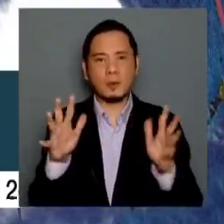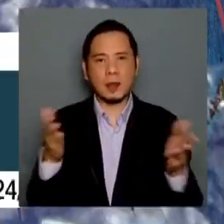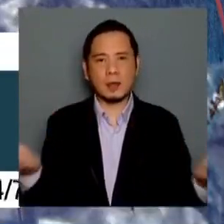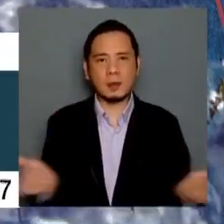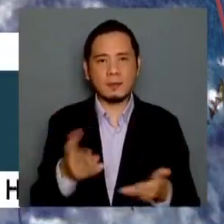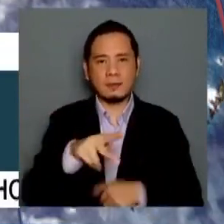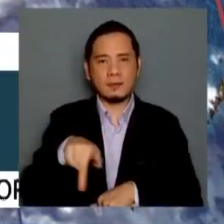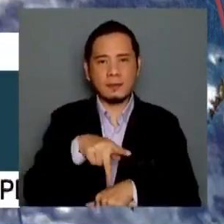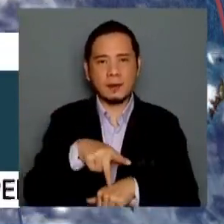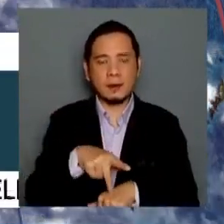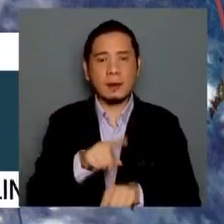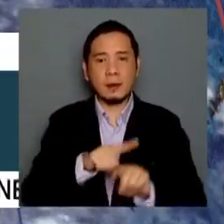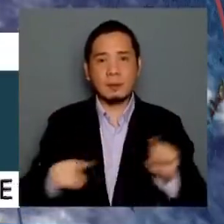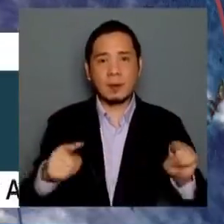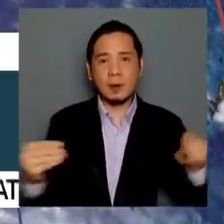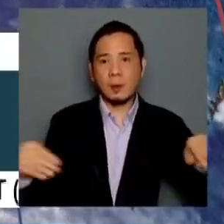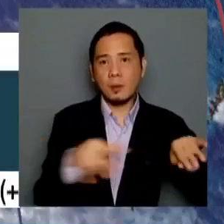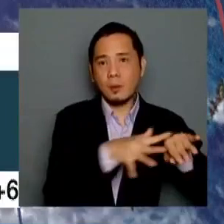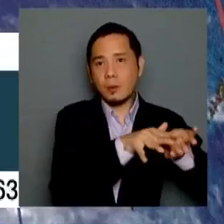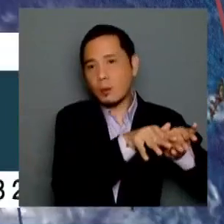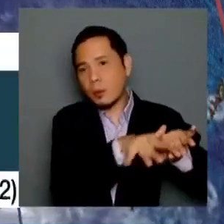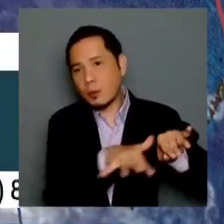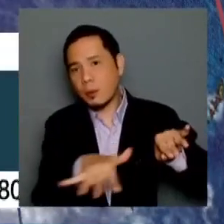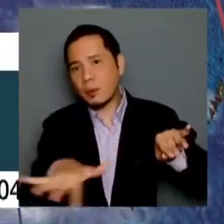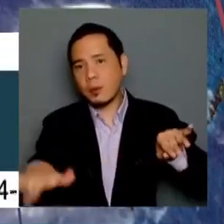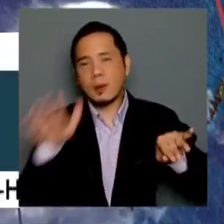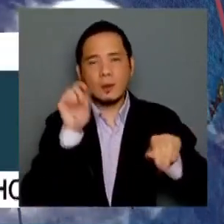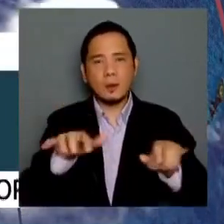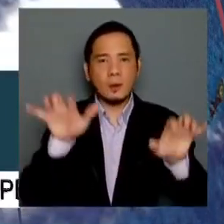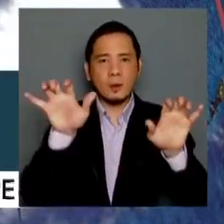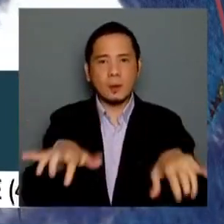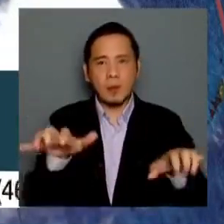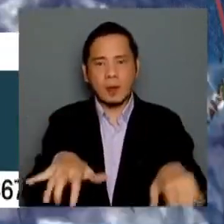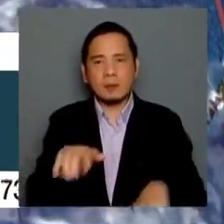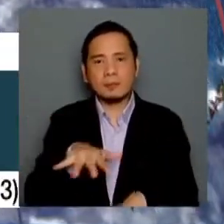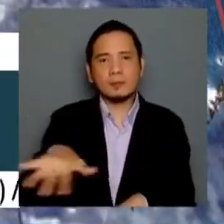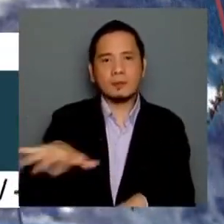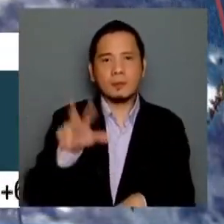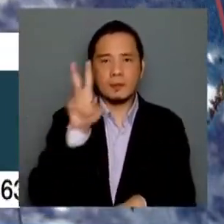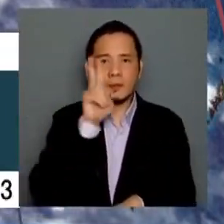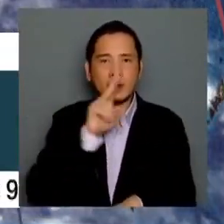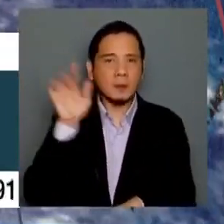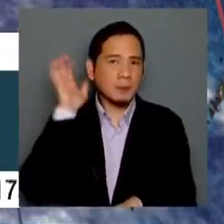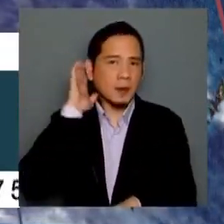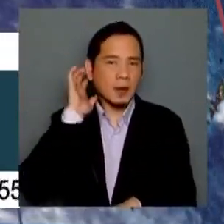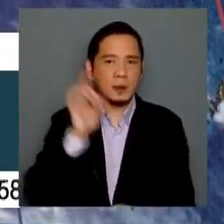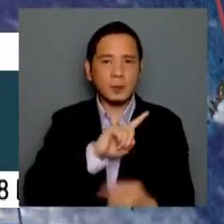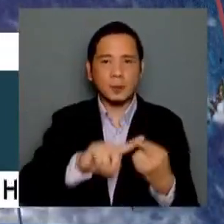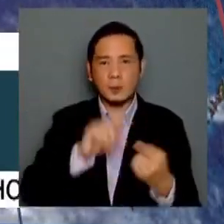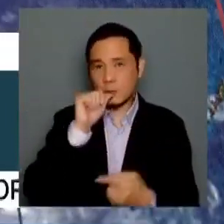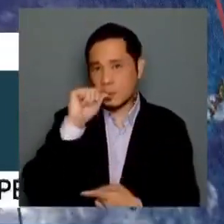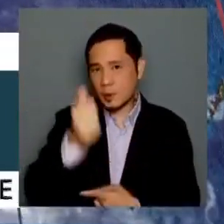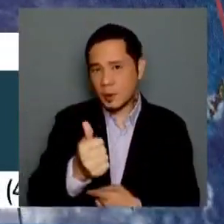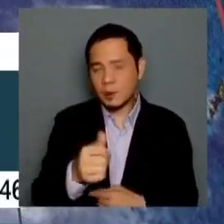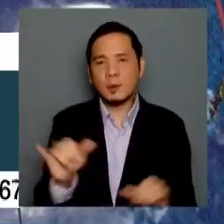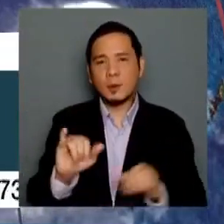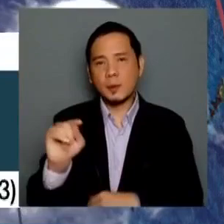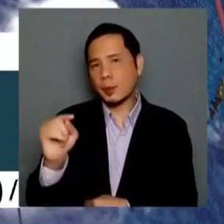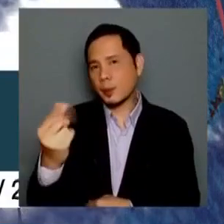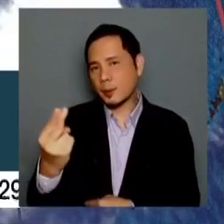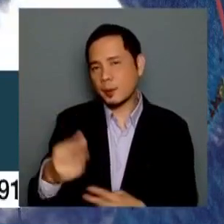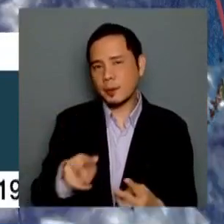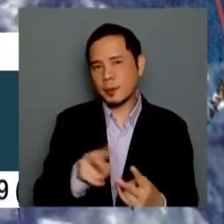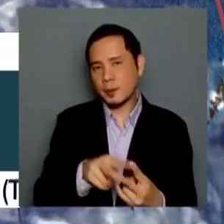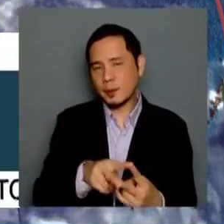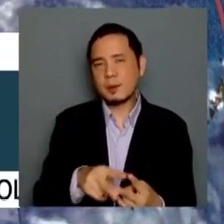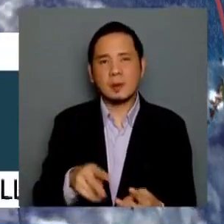the shear line will be continuing to prevail over most of Visayas and Mindanao area until tomorrow, and possibly by Thursday, we may be